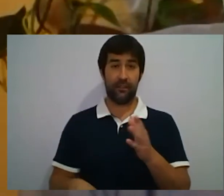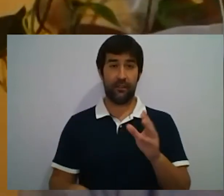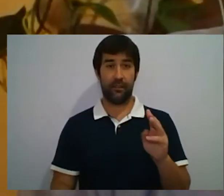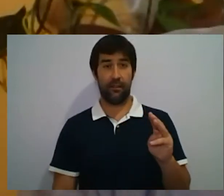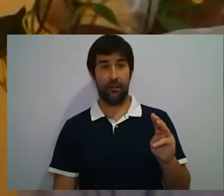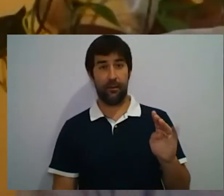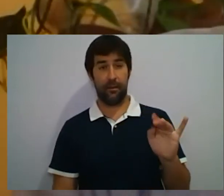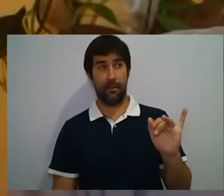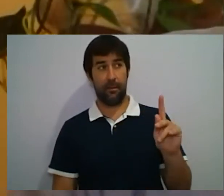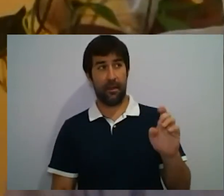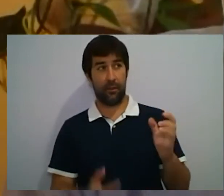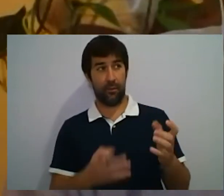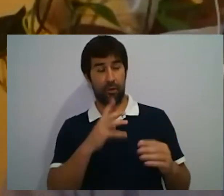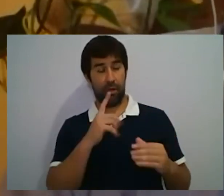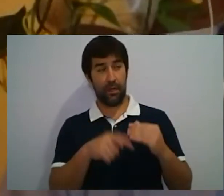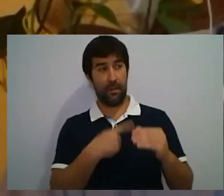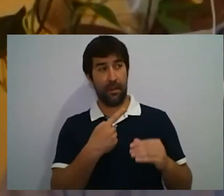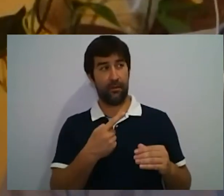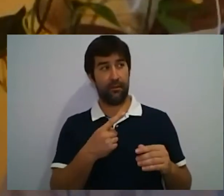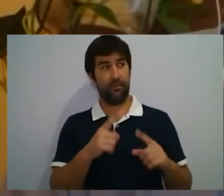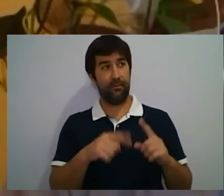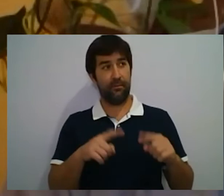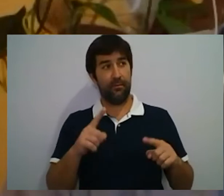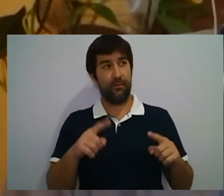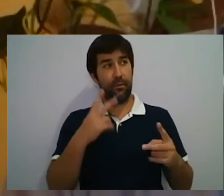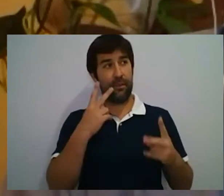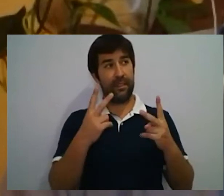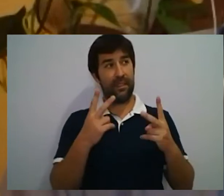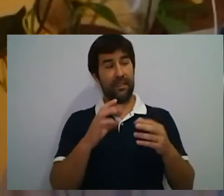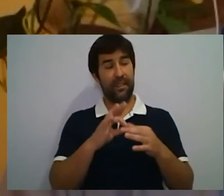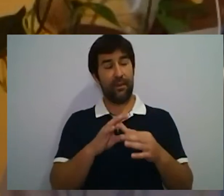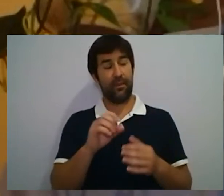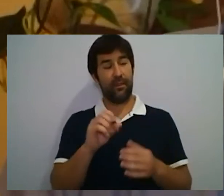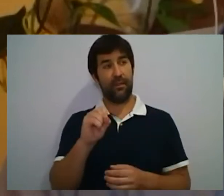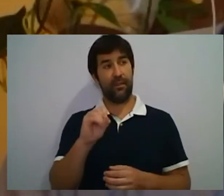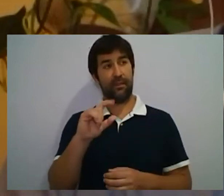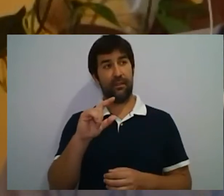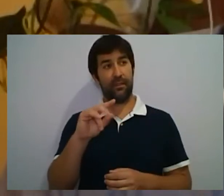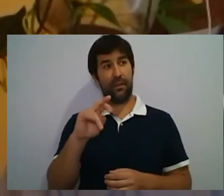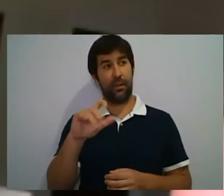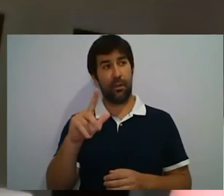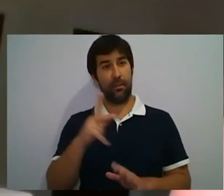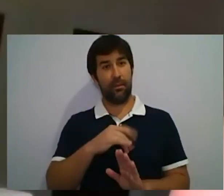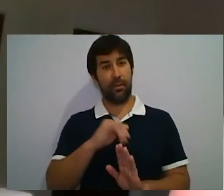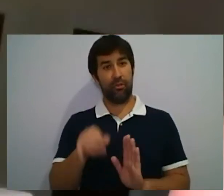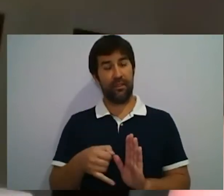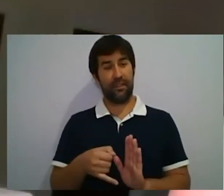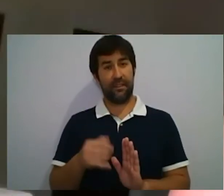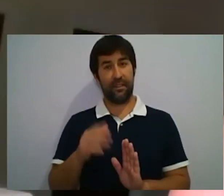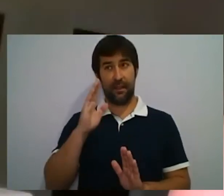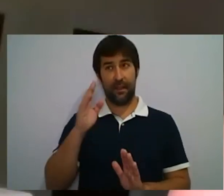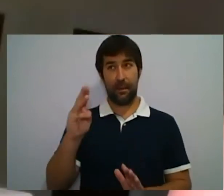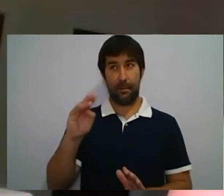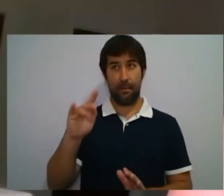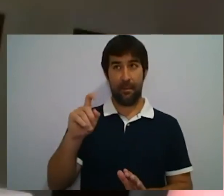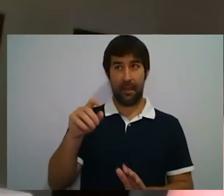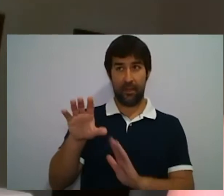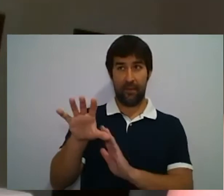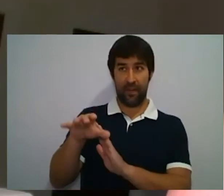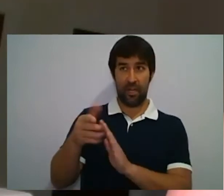only about 30 miles of streets a year. Last year, we were able to put quite a bit more money into it, and we were able